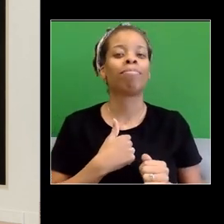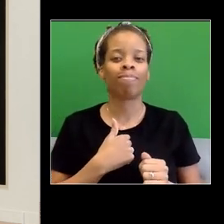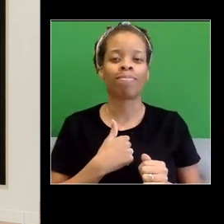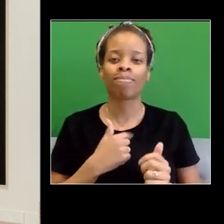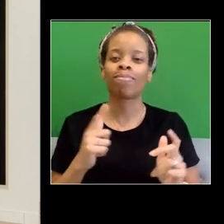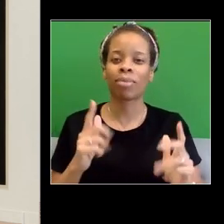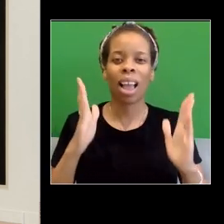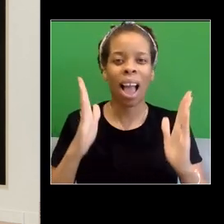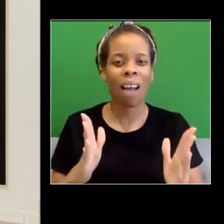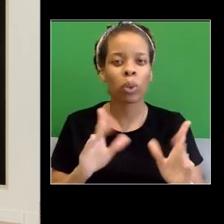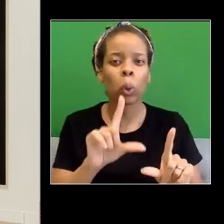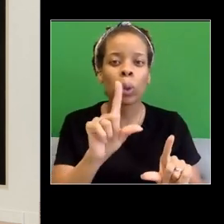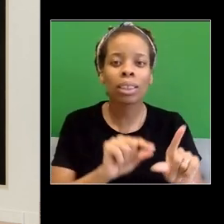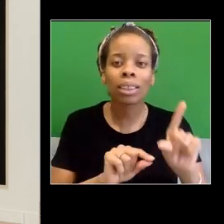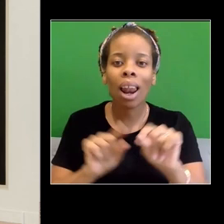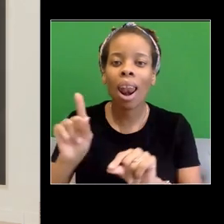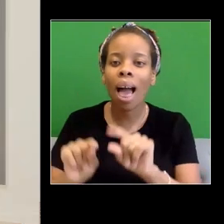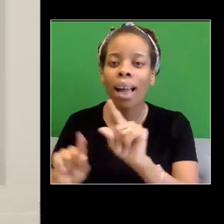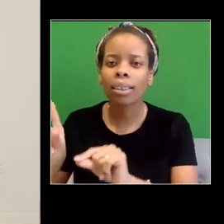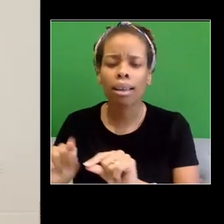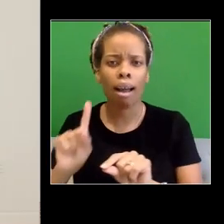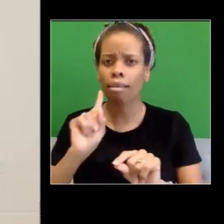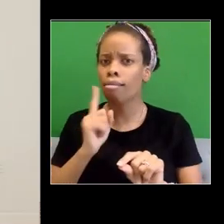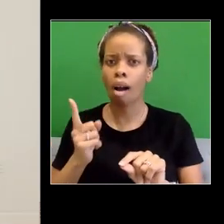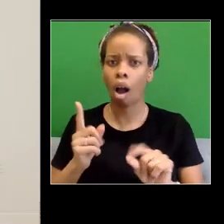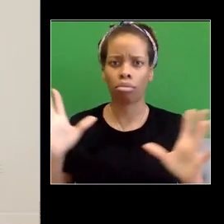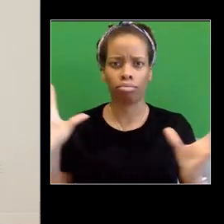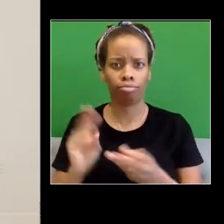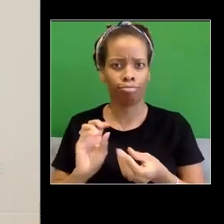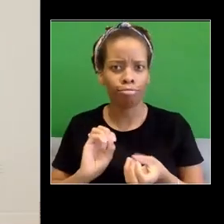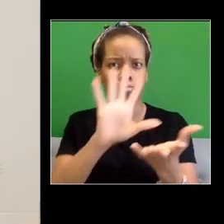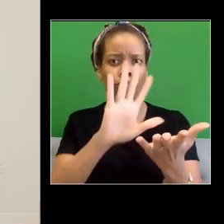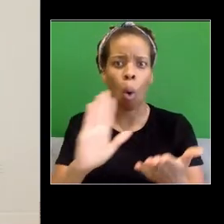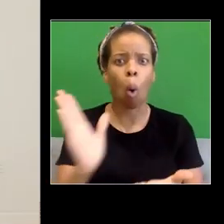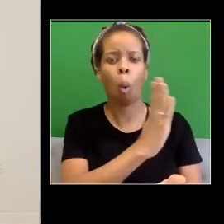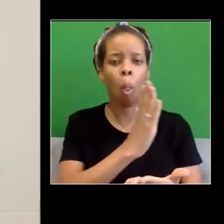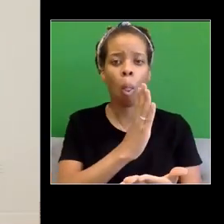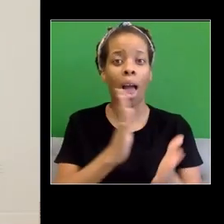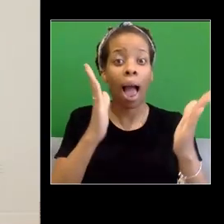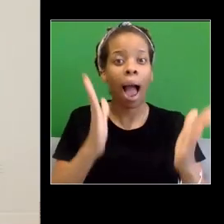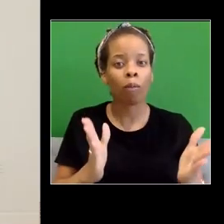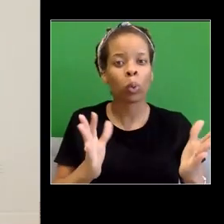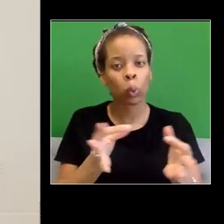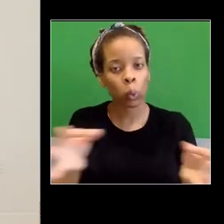editing and of being quite strict with oneself and as far as you can be.